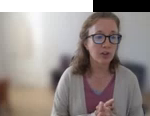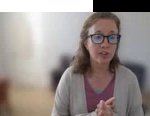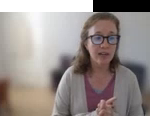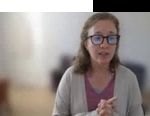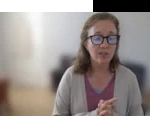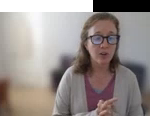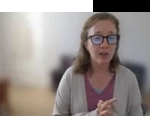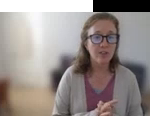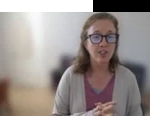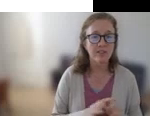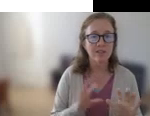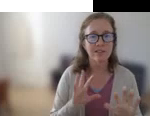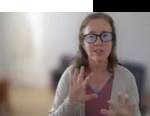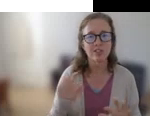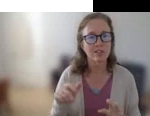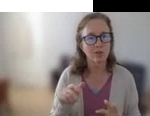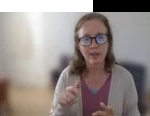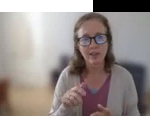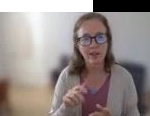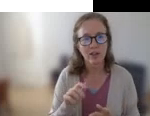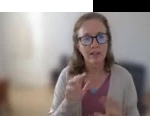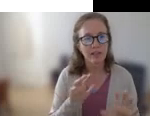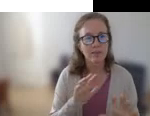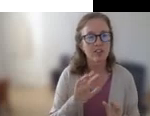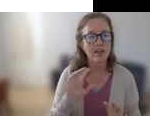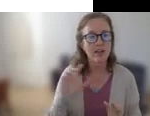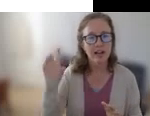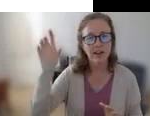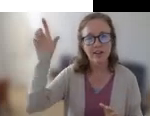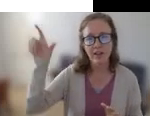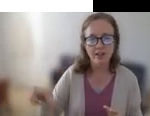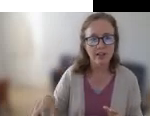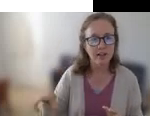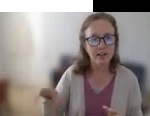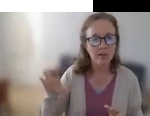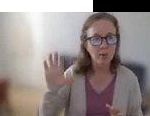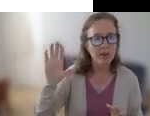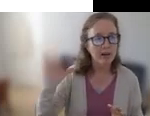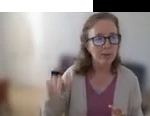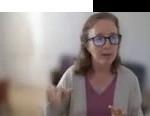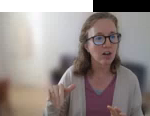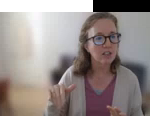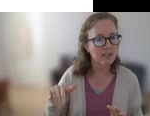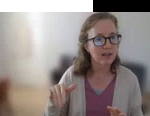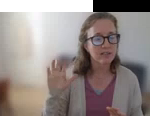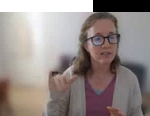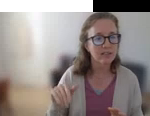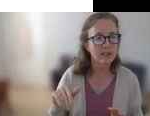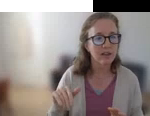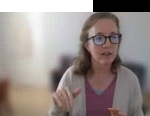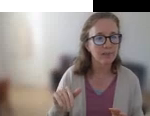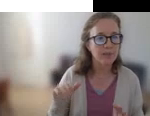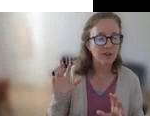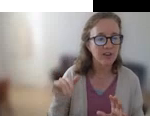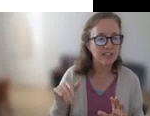also alternative text for images, and this is just a right click on the image and then opening up an alt